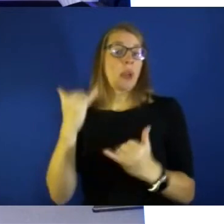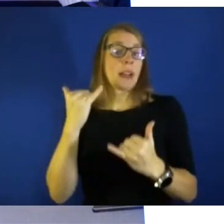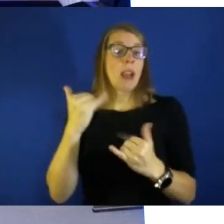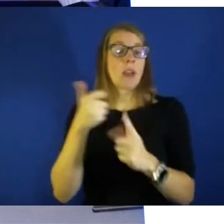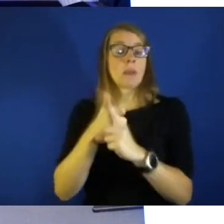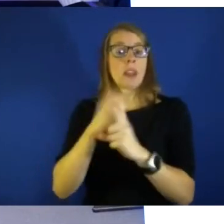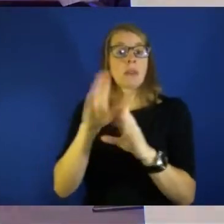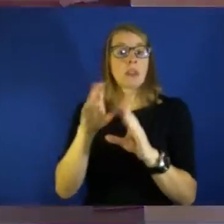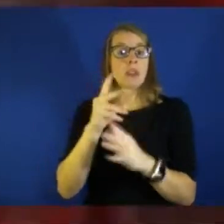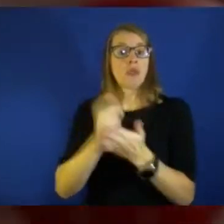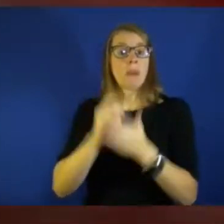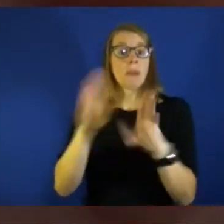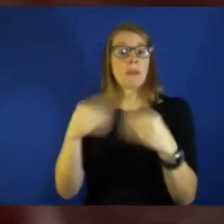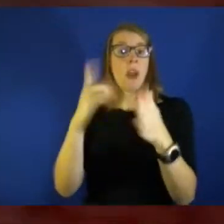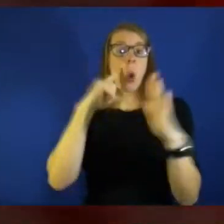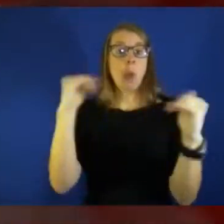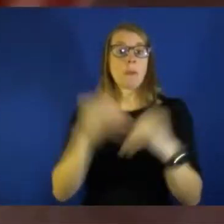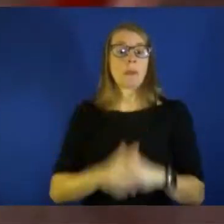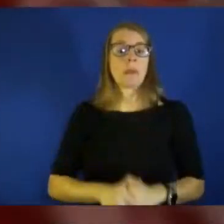hope.